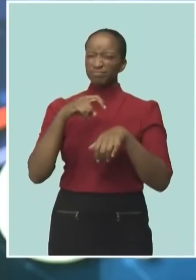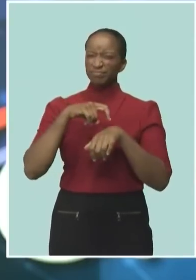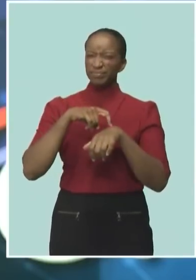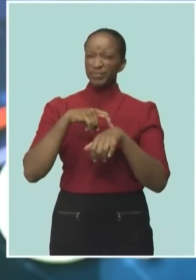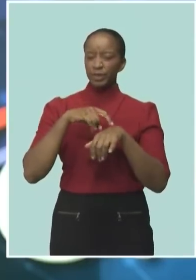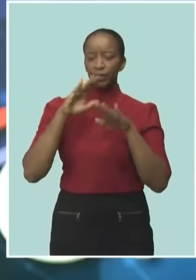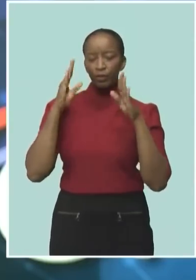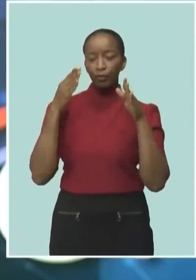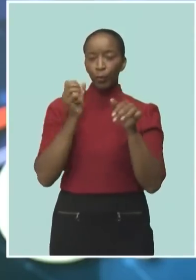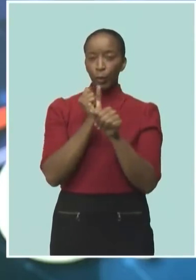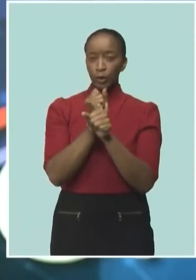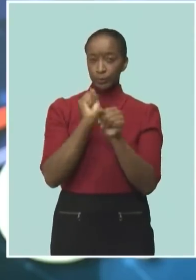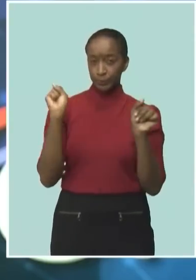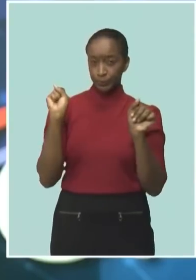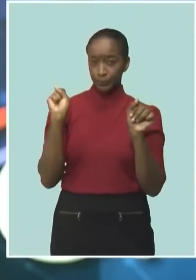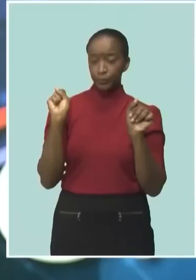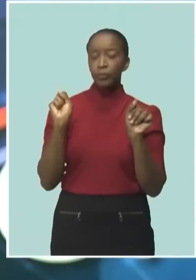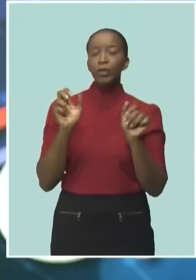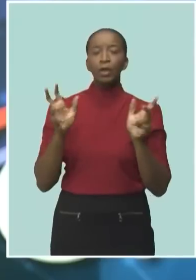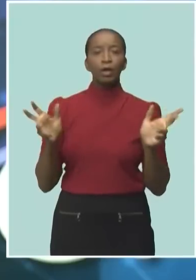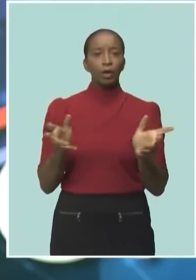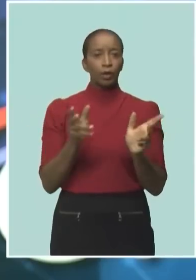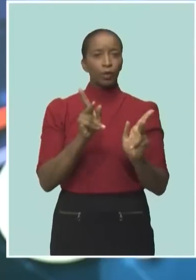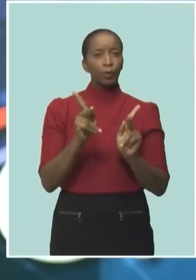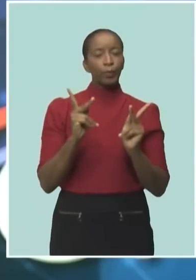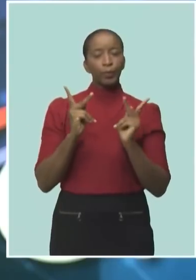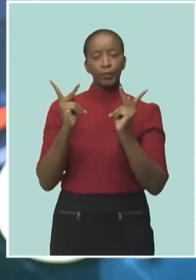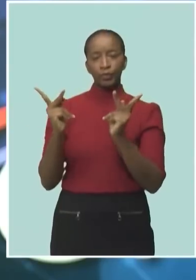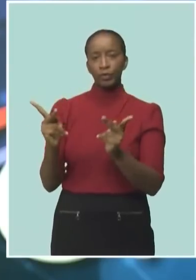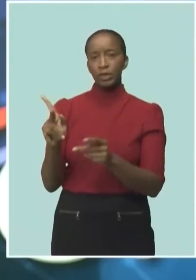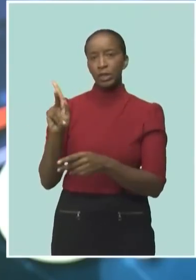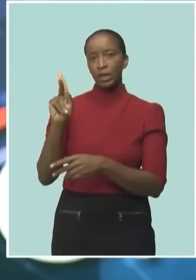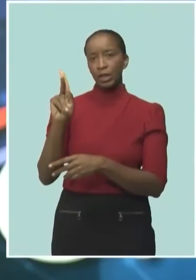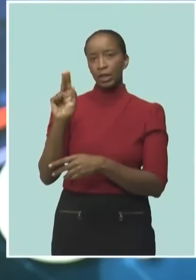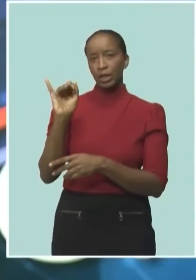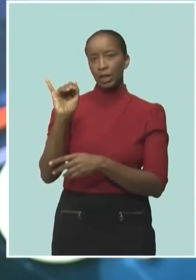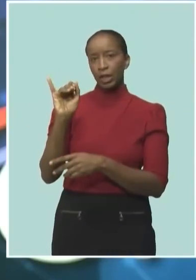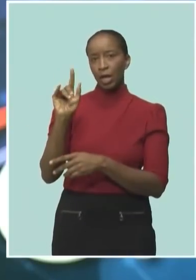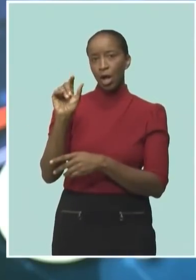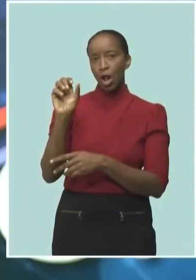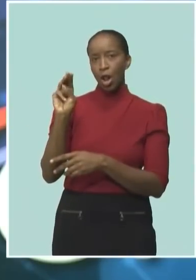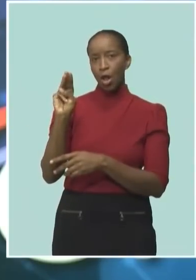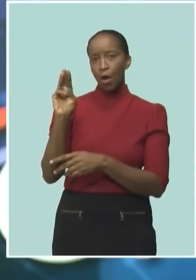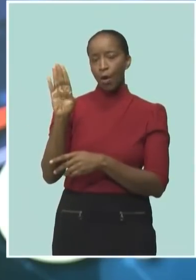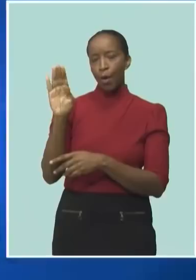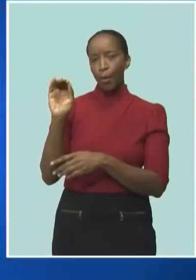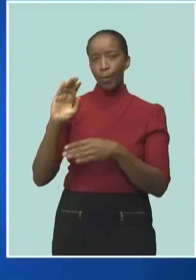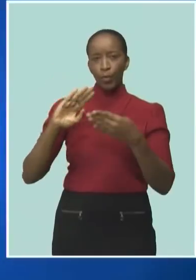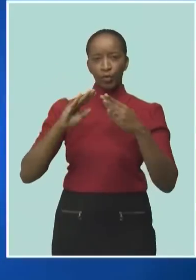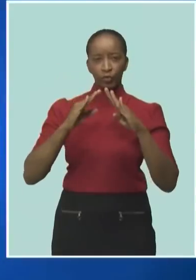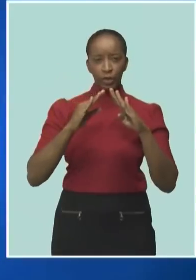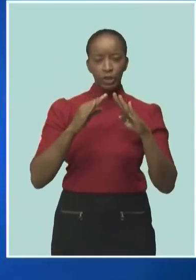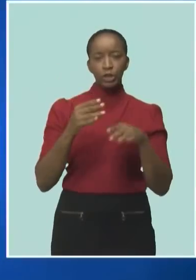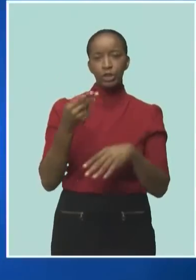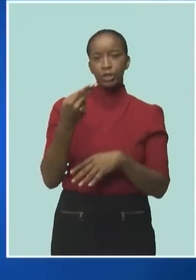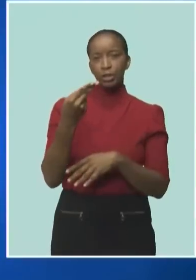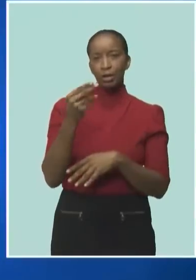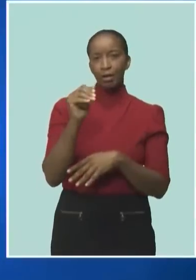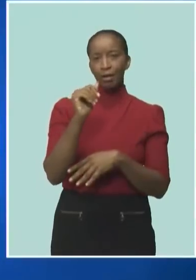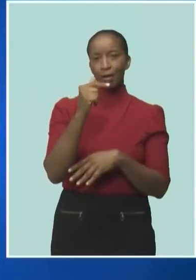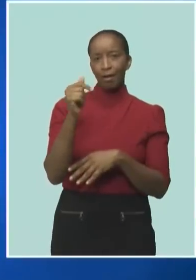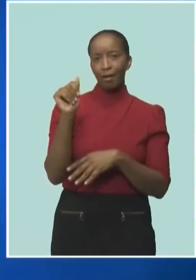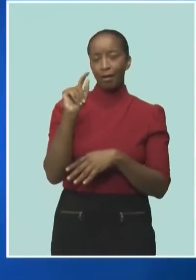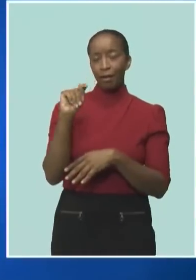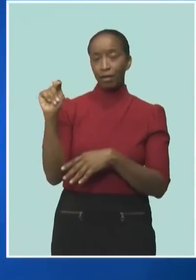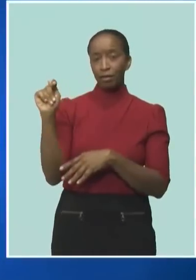Emancipation Village at Haggart Hall. It opened on May the 31st and will continue until the 17th of August with a range of